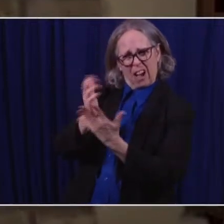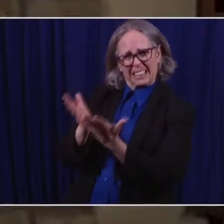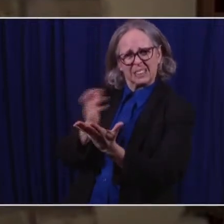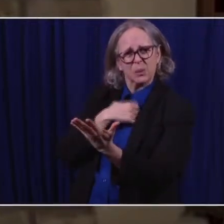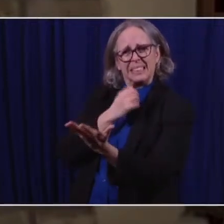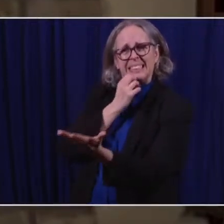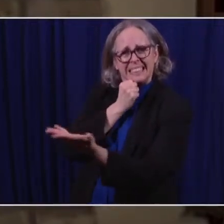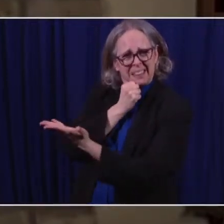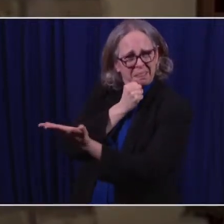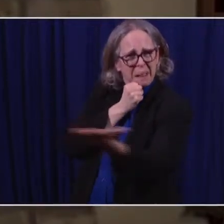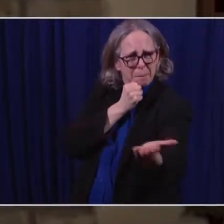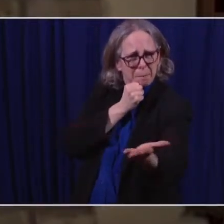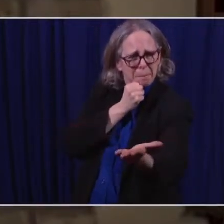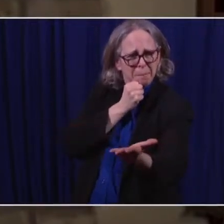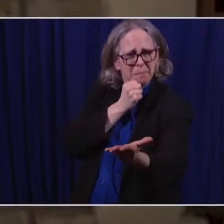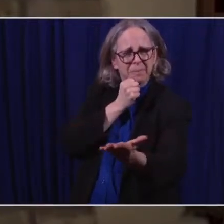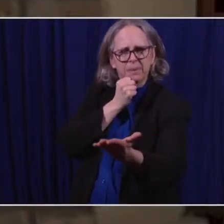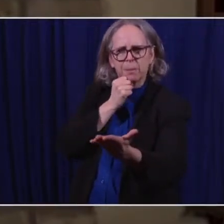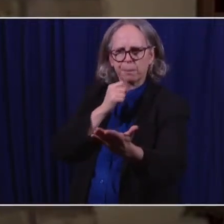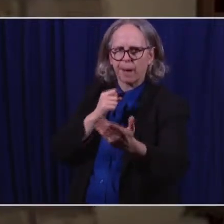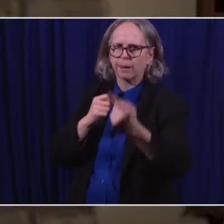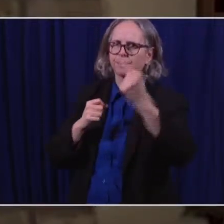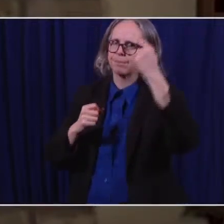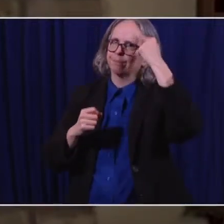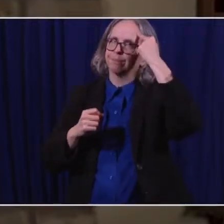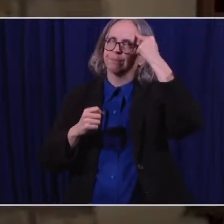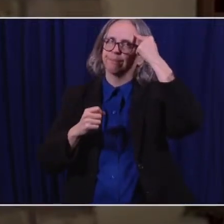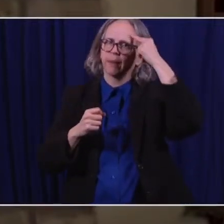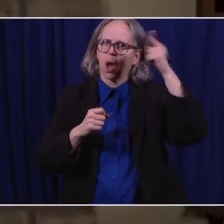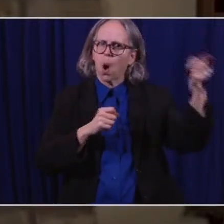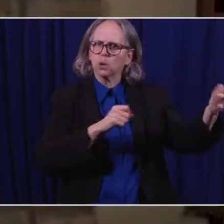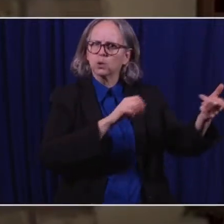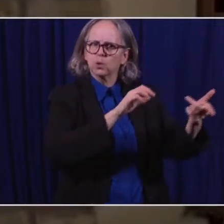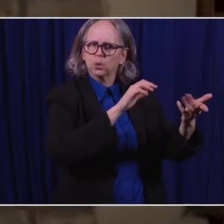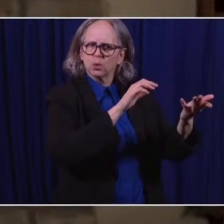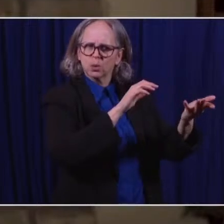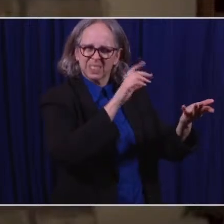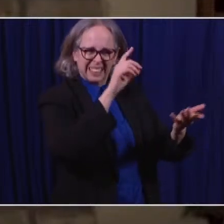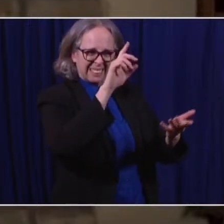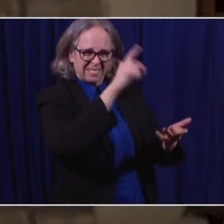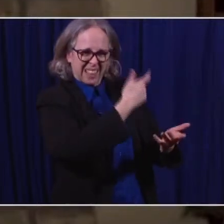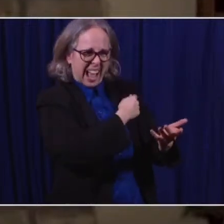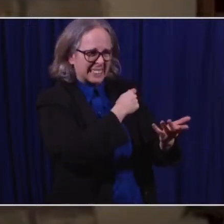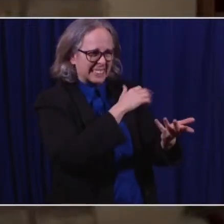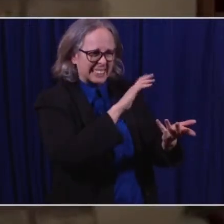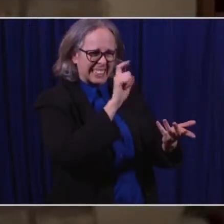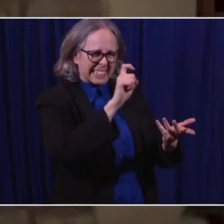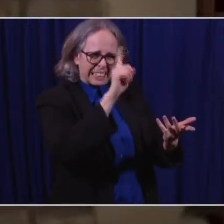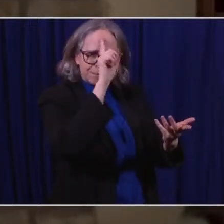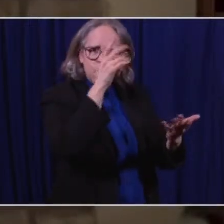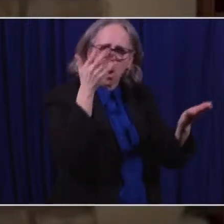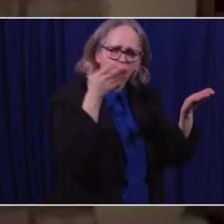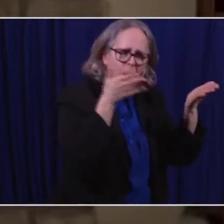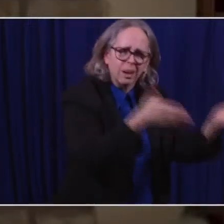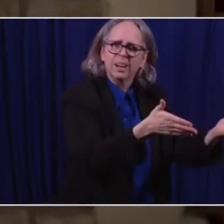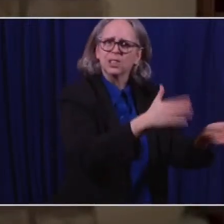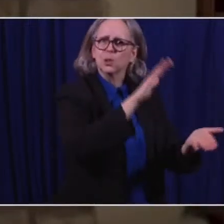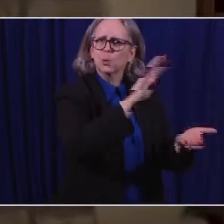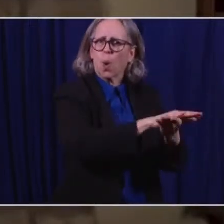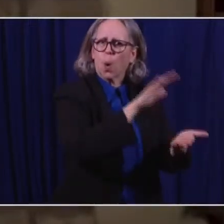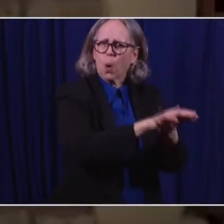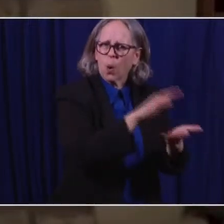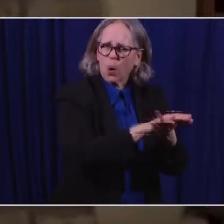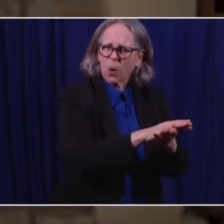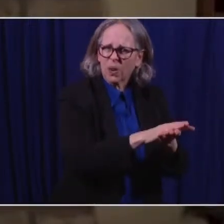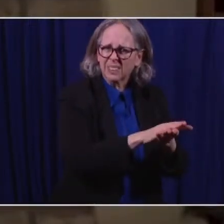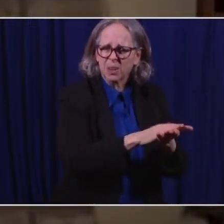At the same time, we want to allot enough of these vaccines to get all our kids in school by March 1. We want every kid back in